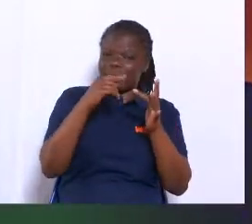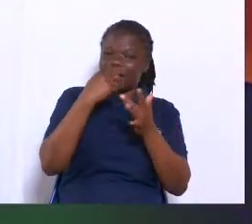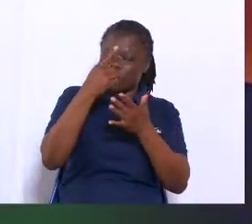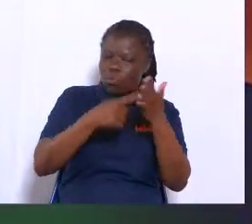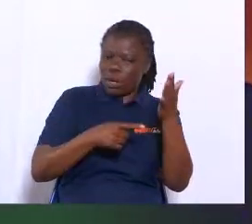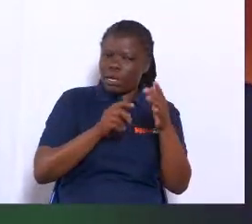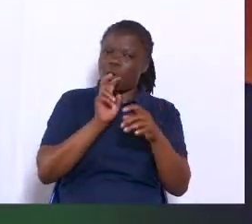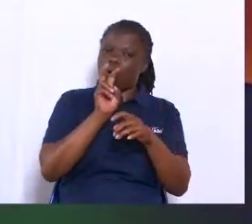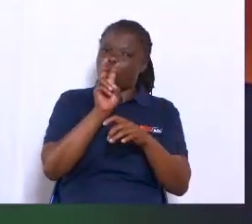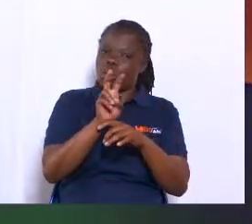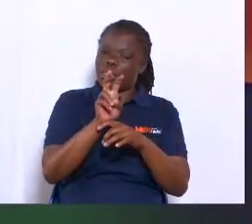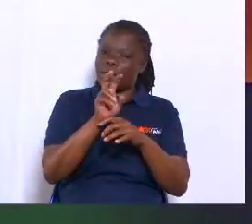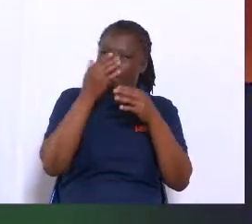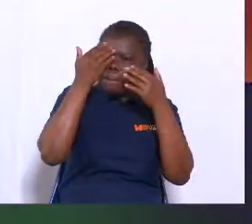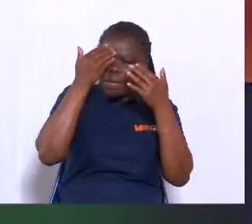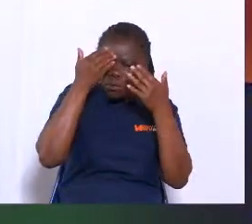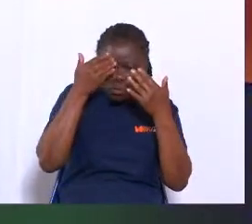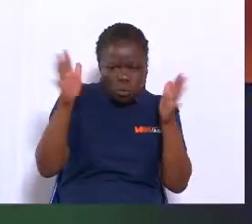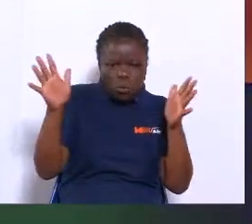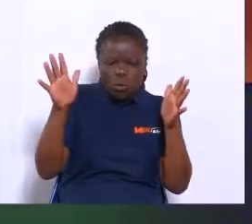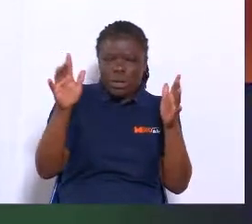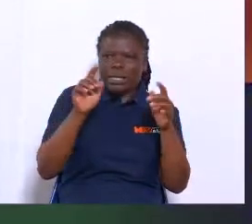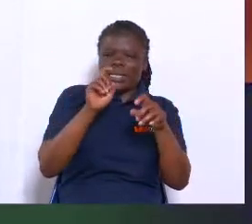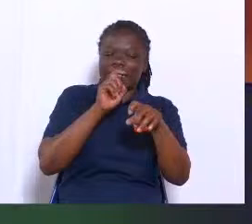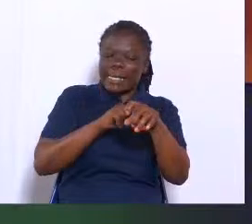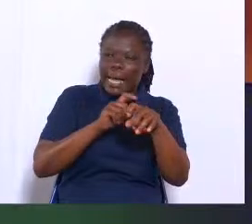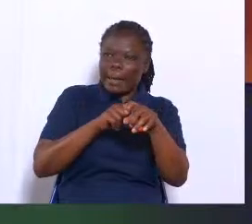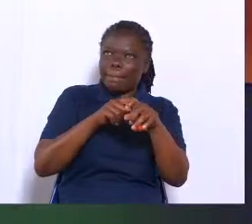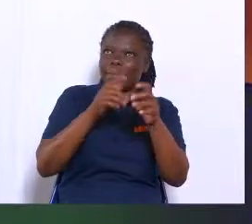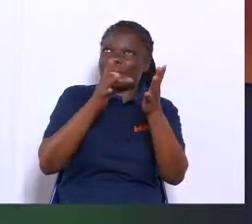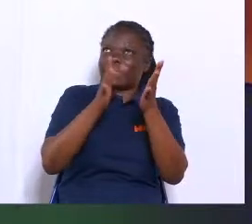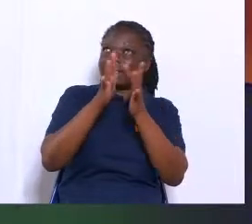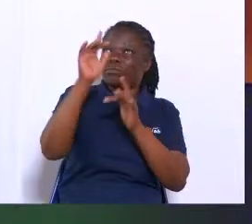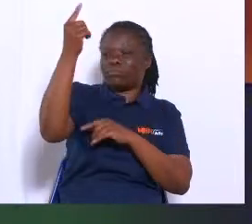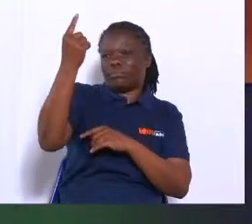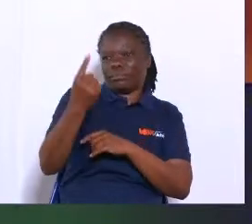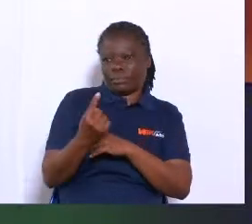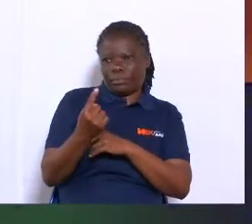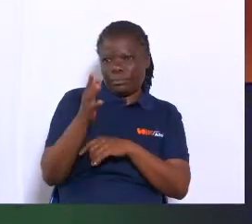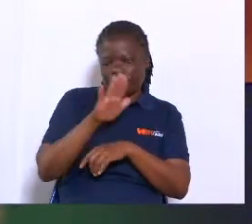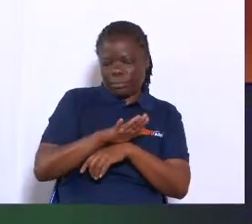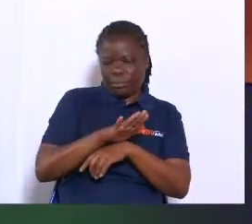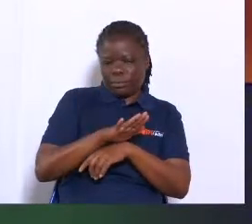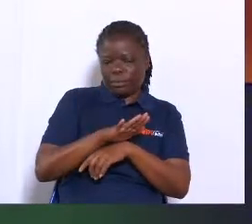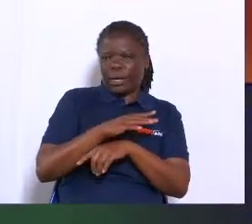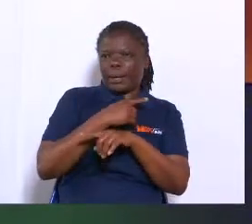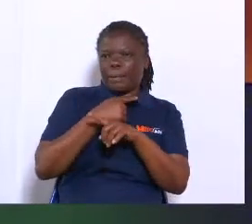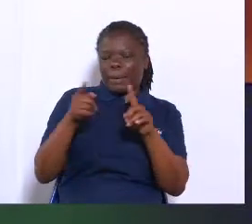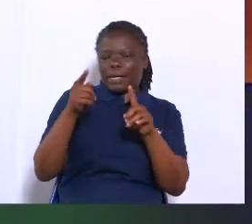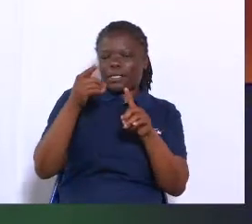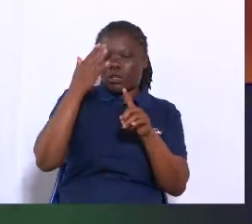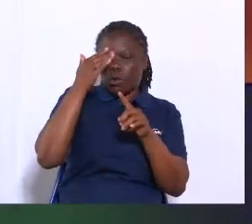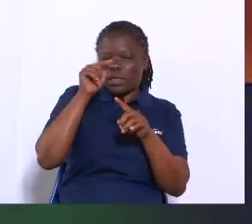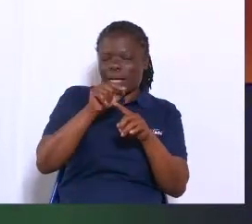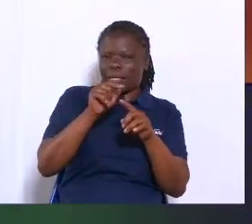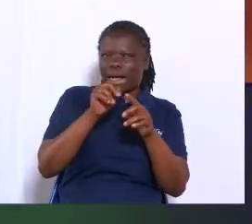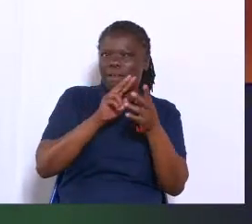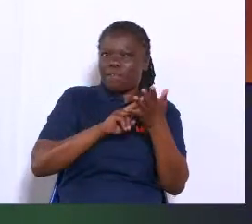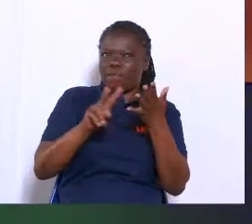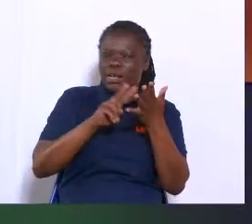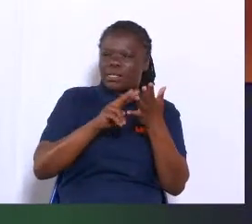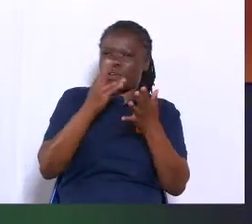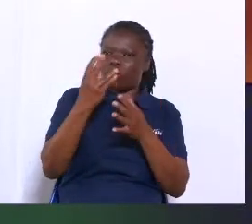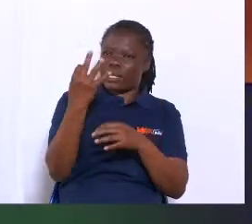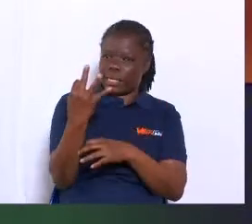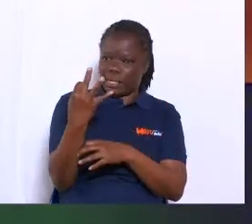watch therefore, you don't know the hour, the time, the year Christ is coming. But know this, verse 43, that